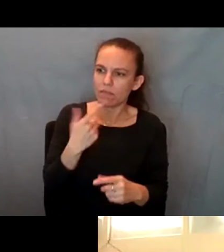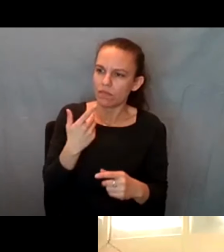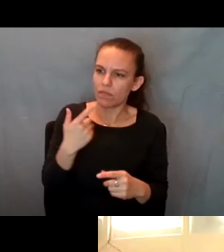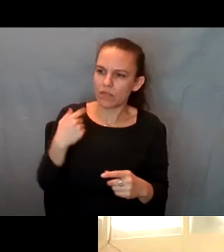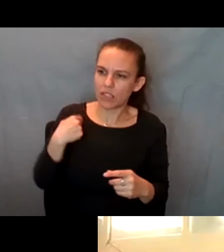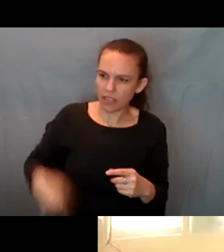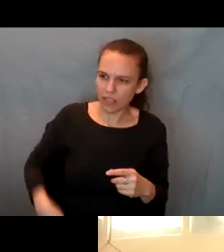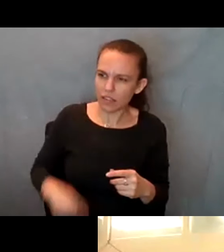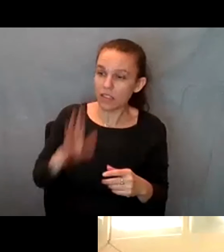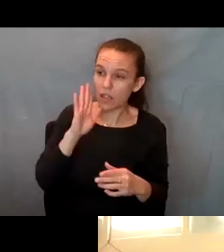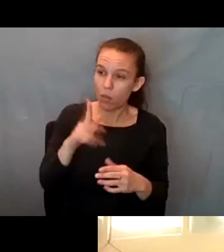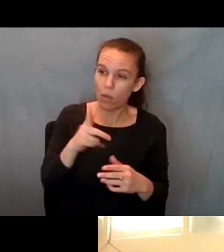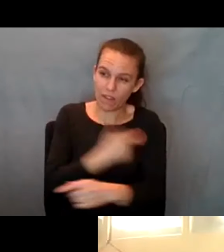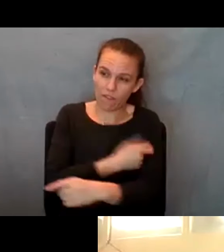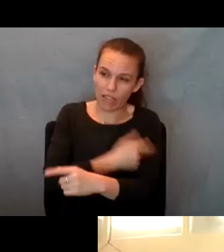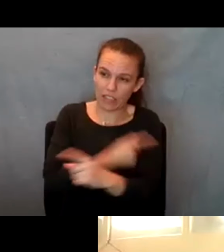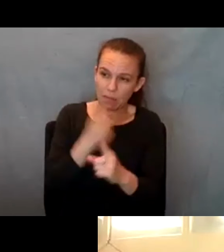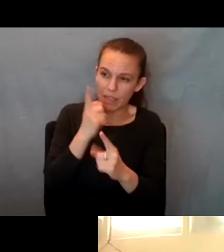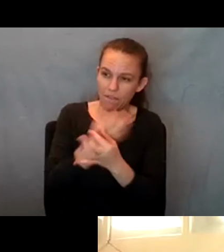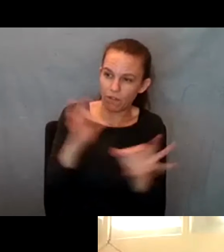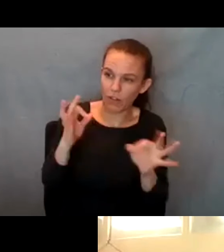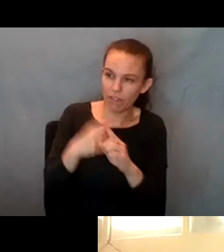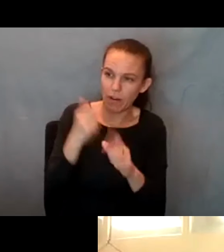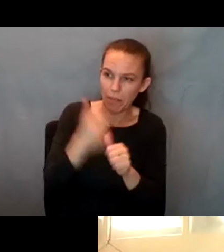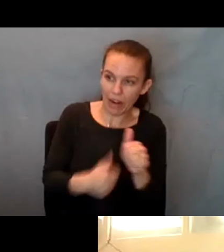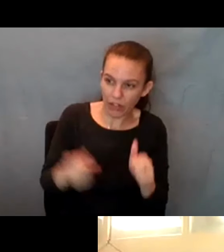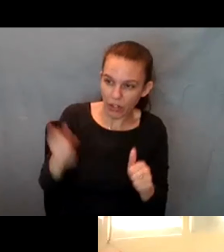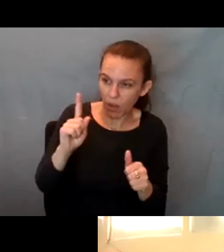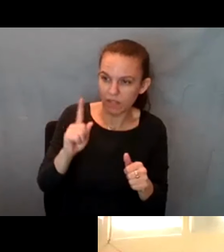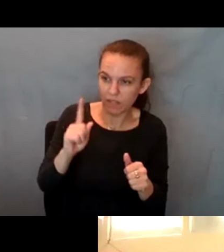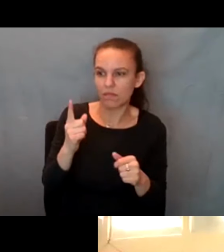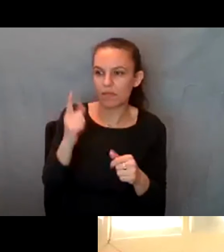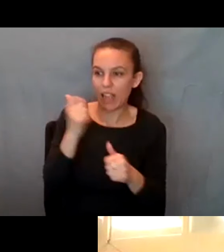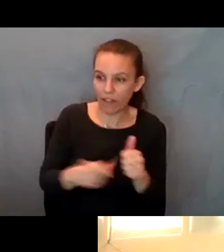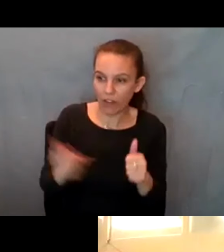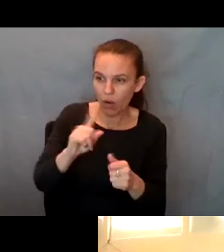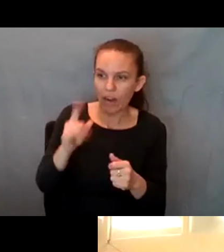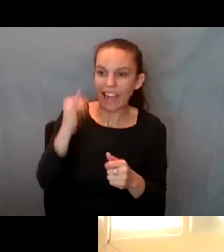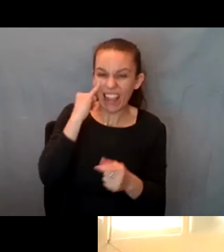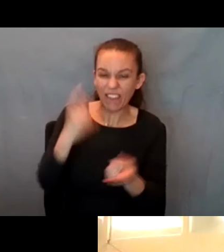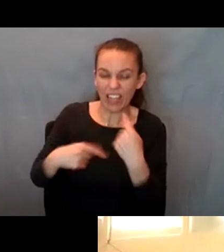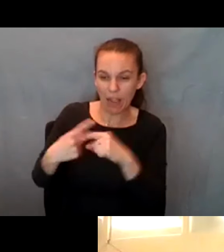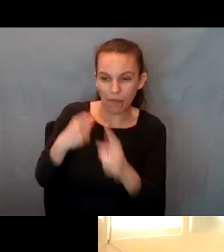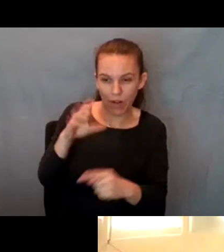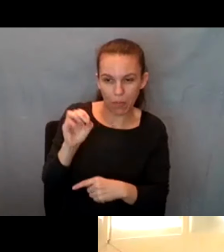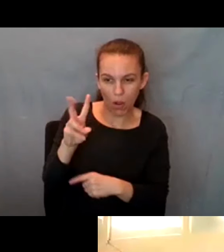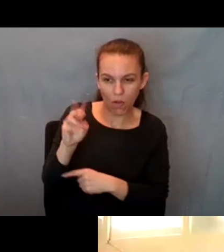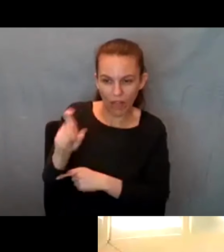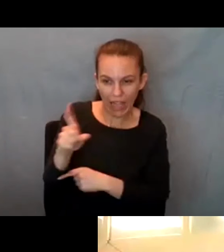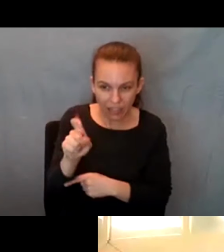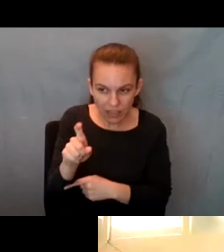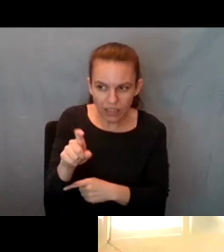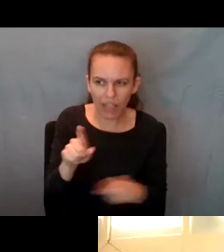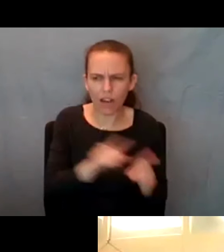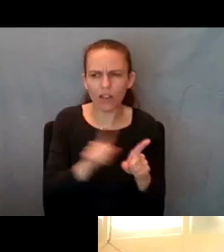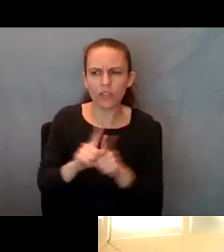everyone everywhere when it comes through COVAX facility, for example? And then what's going to be your